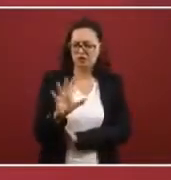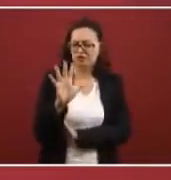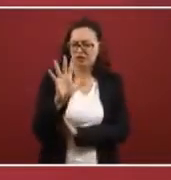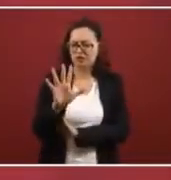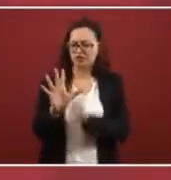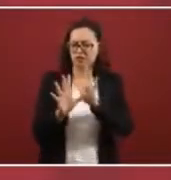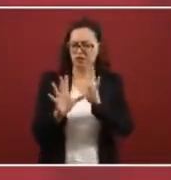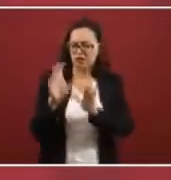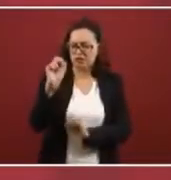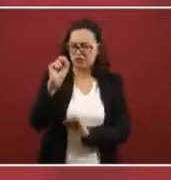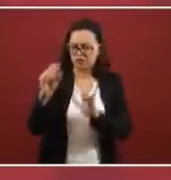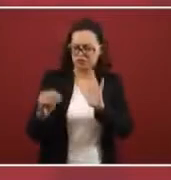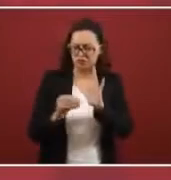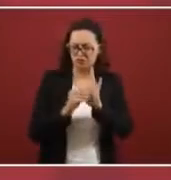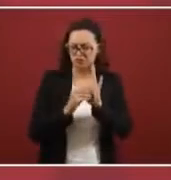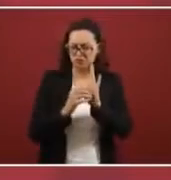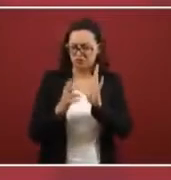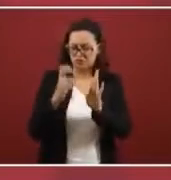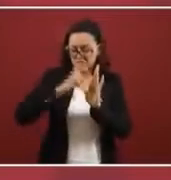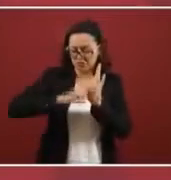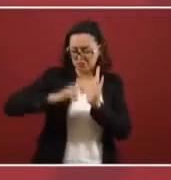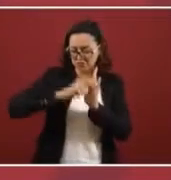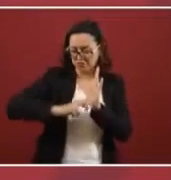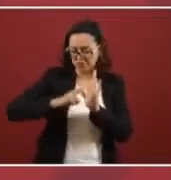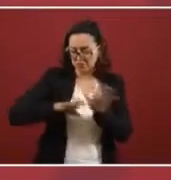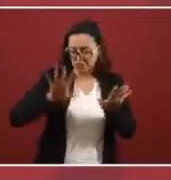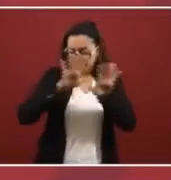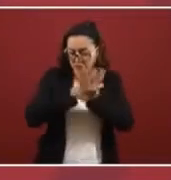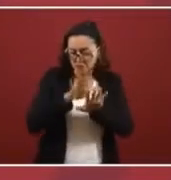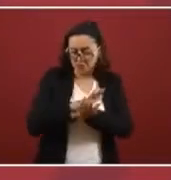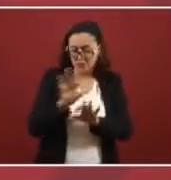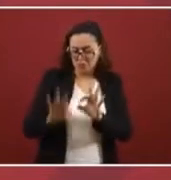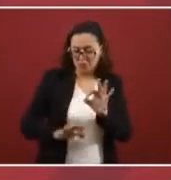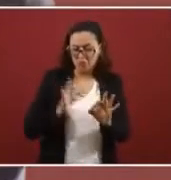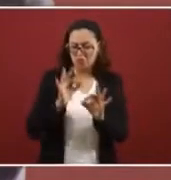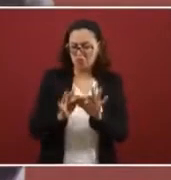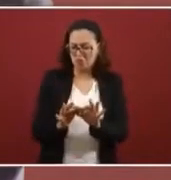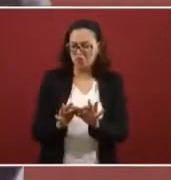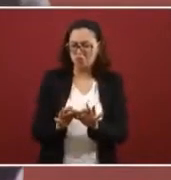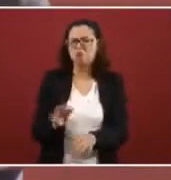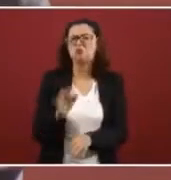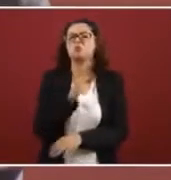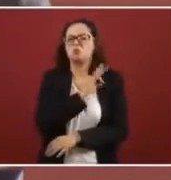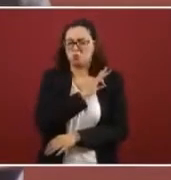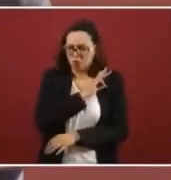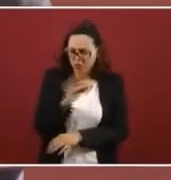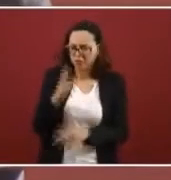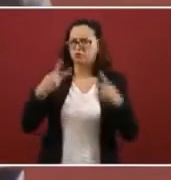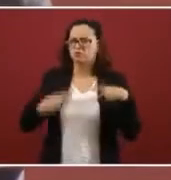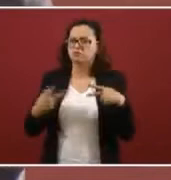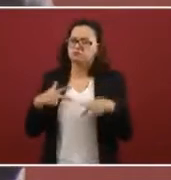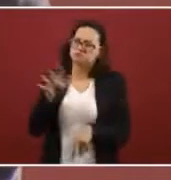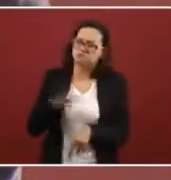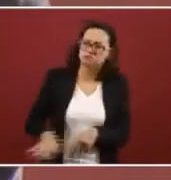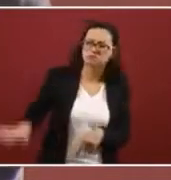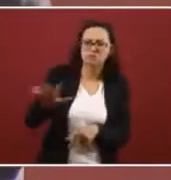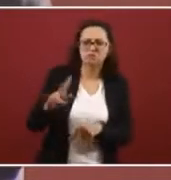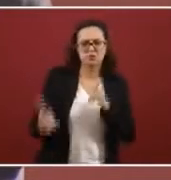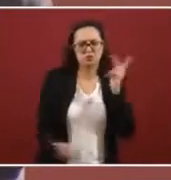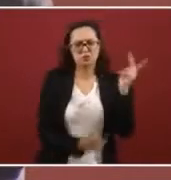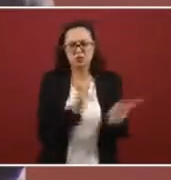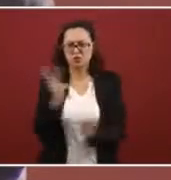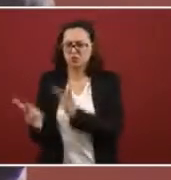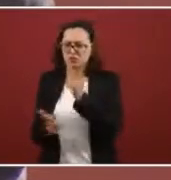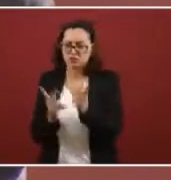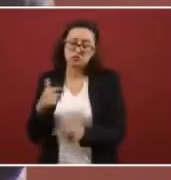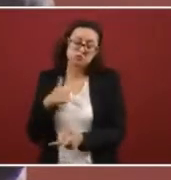clarified Article 35 of the Constitution, we would consult.